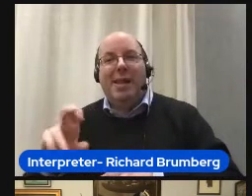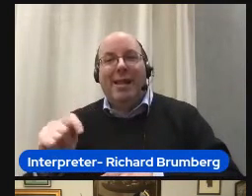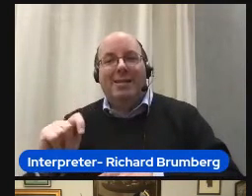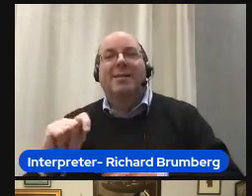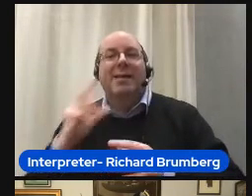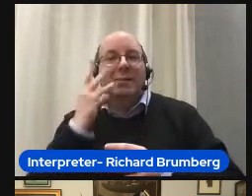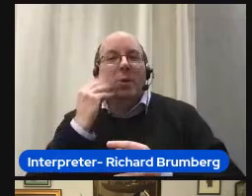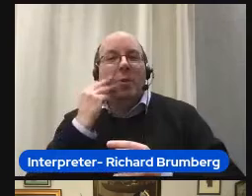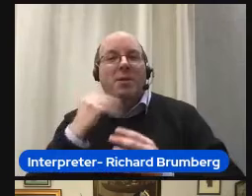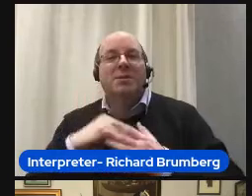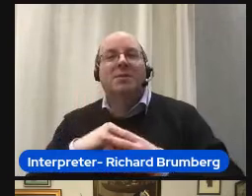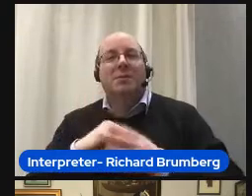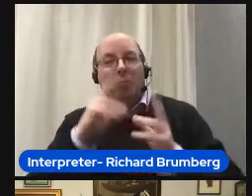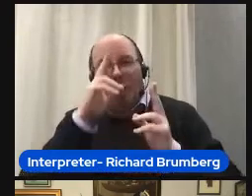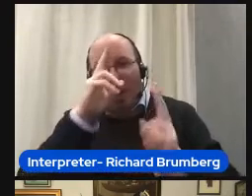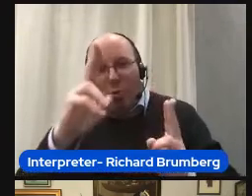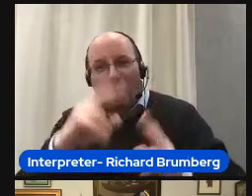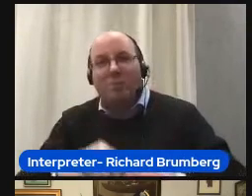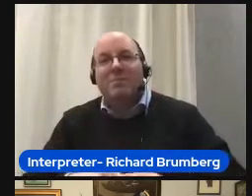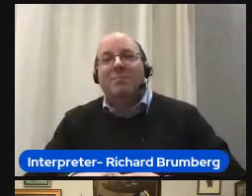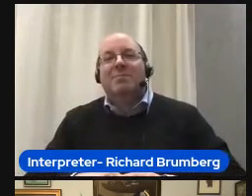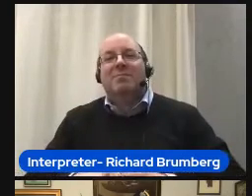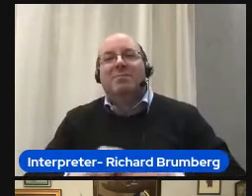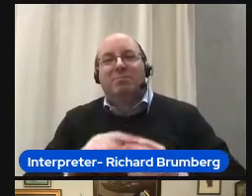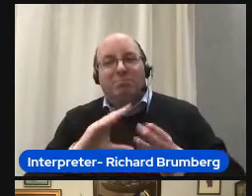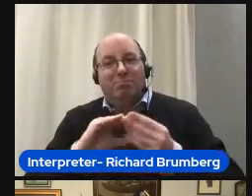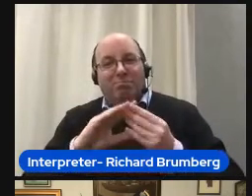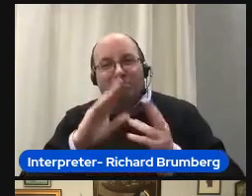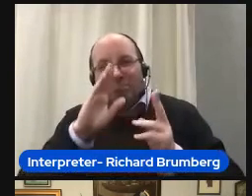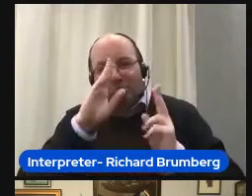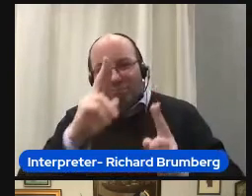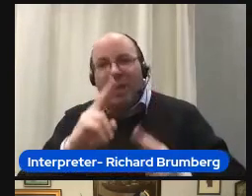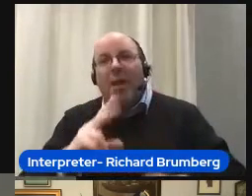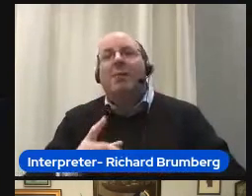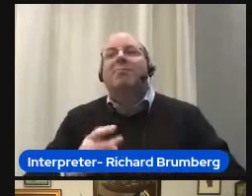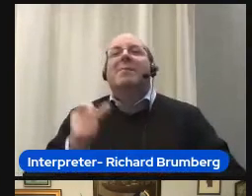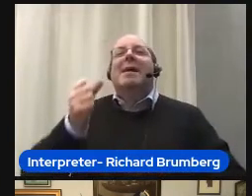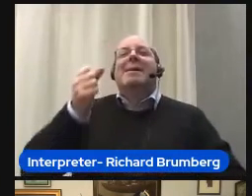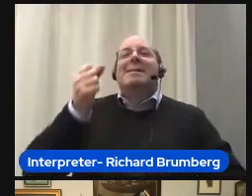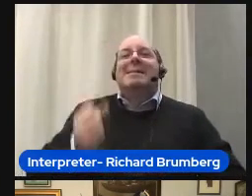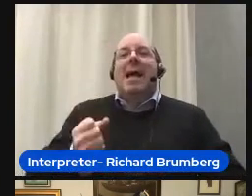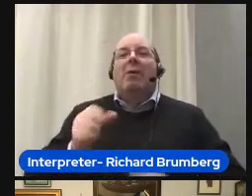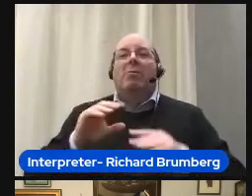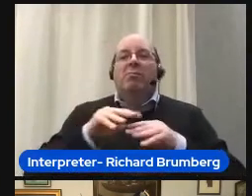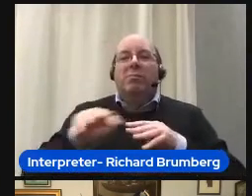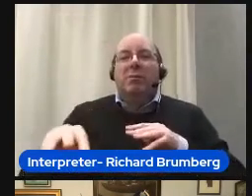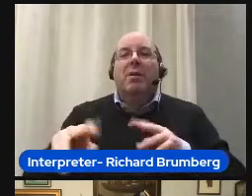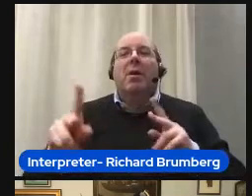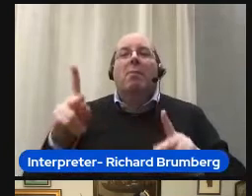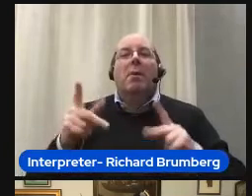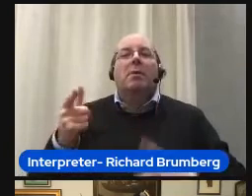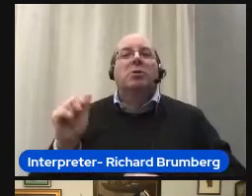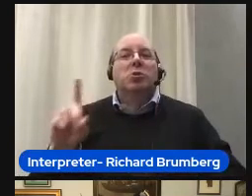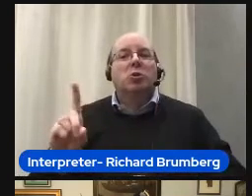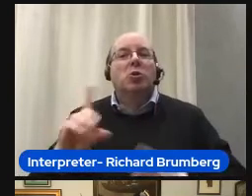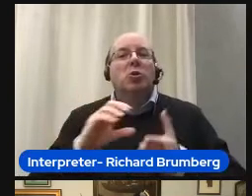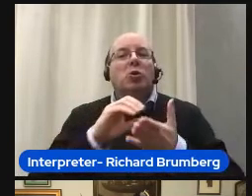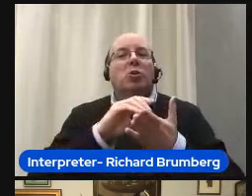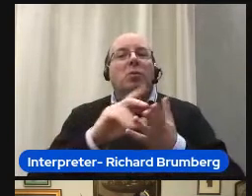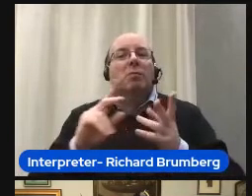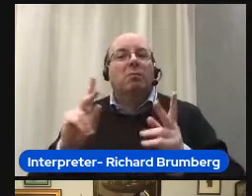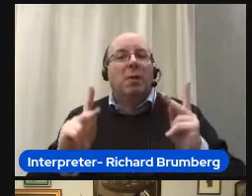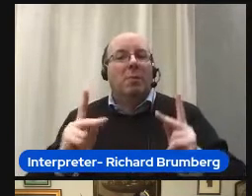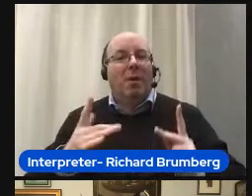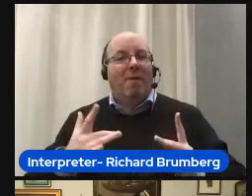So really, when we think about our legacy in the South, we want gender and sexually diverse Jews throughout the South to